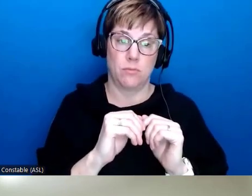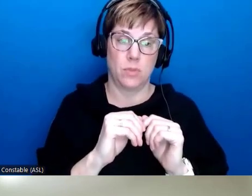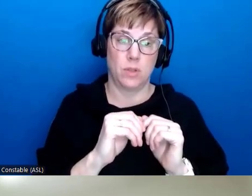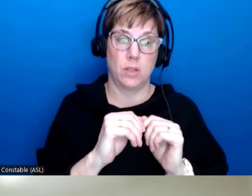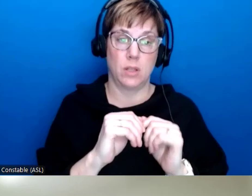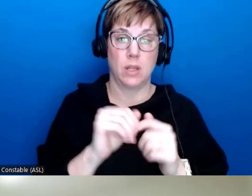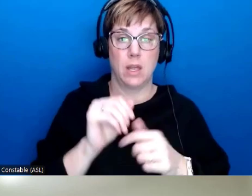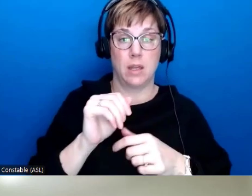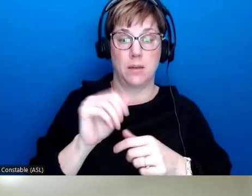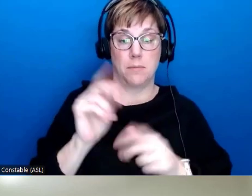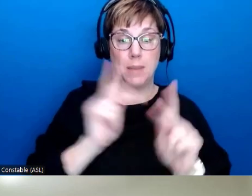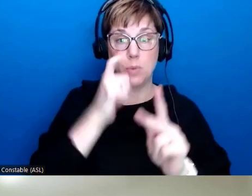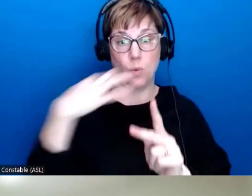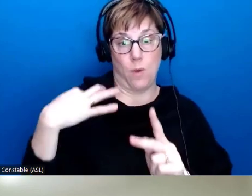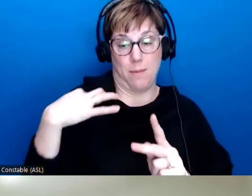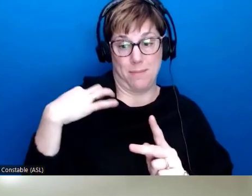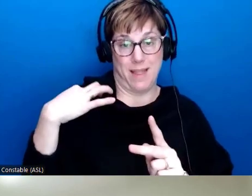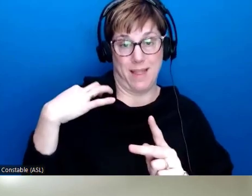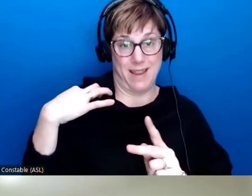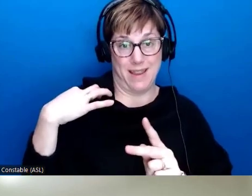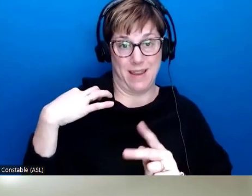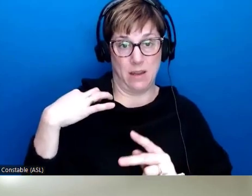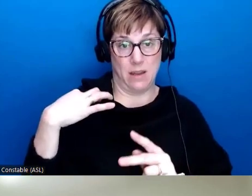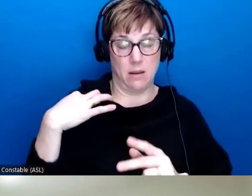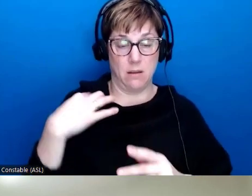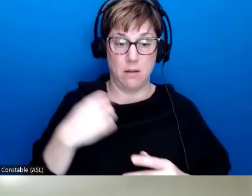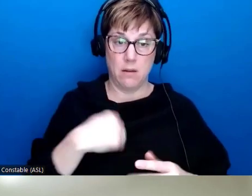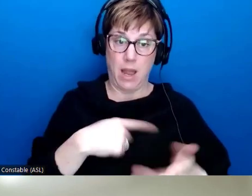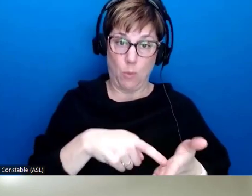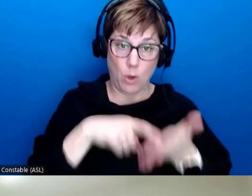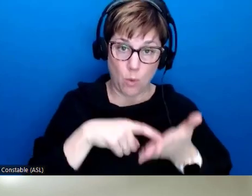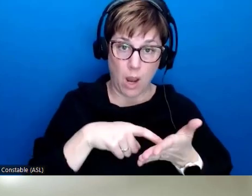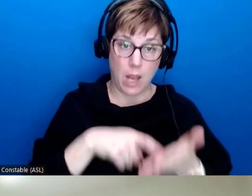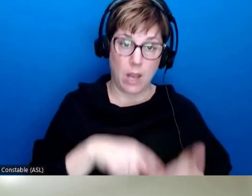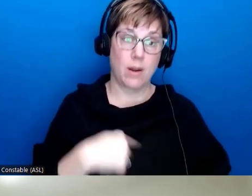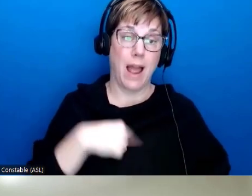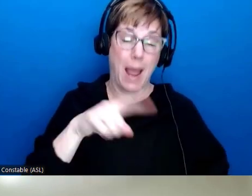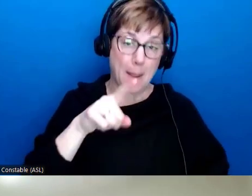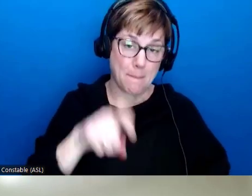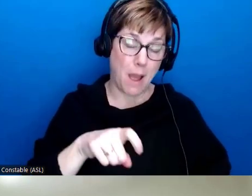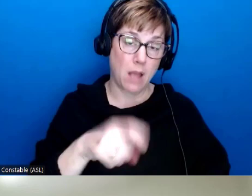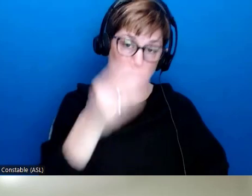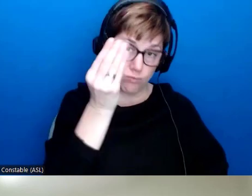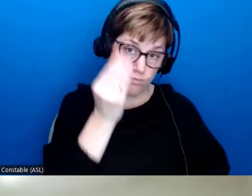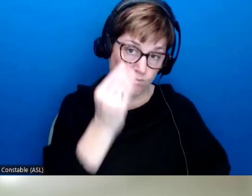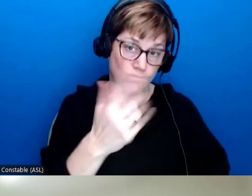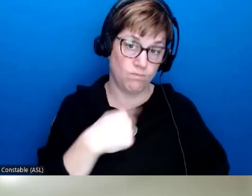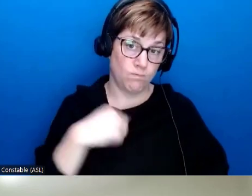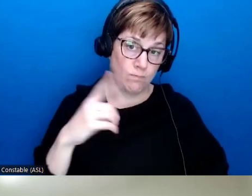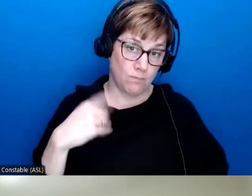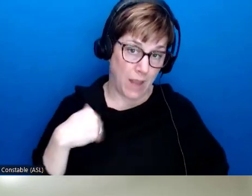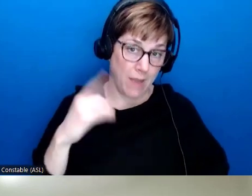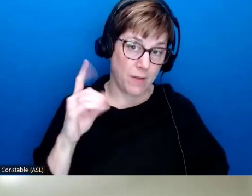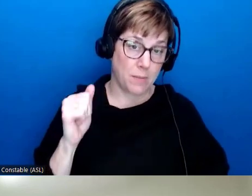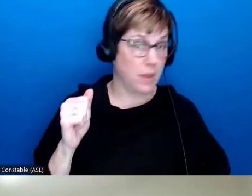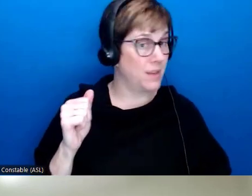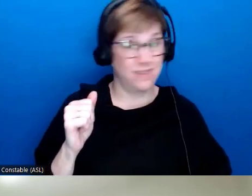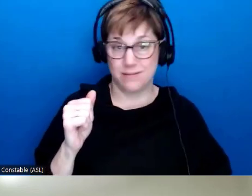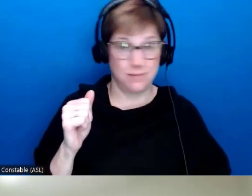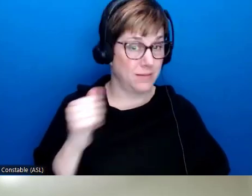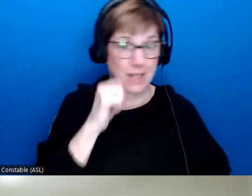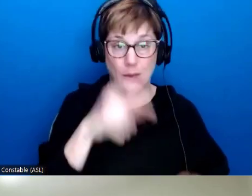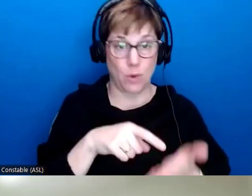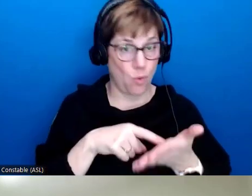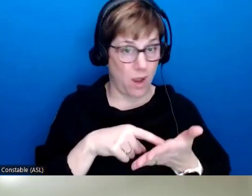job applicants are never obligated to mention that they have a disability at all. In